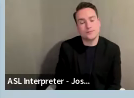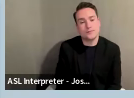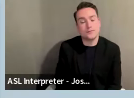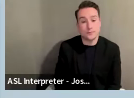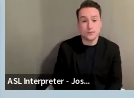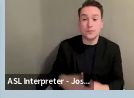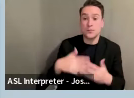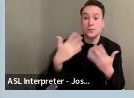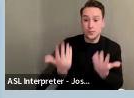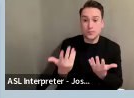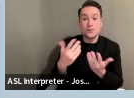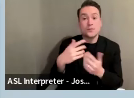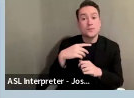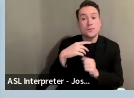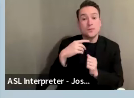While I said that you can